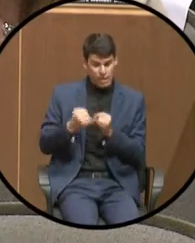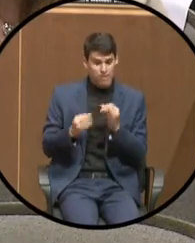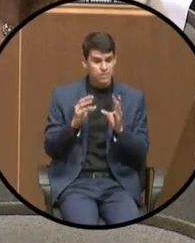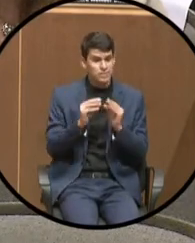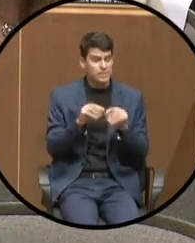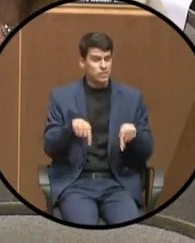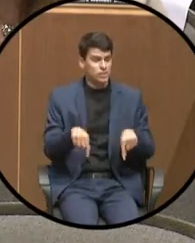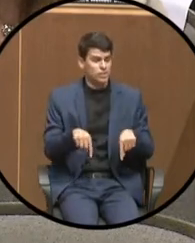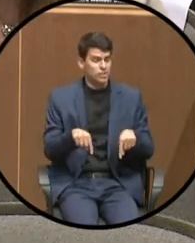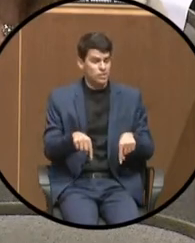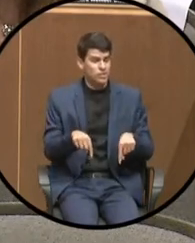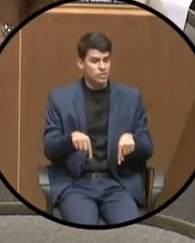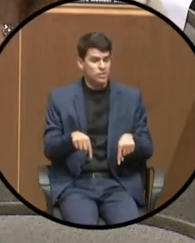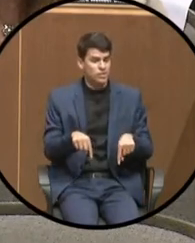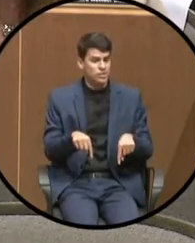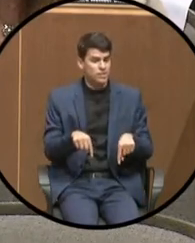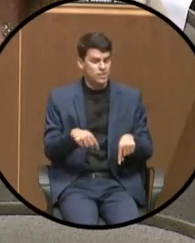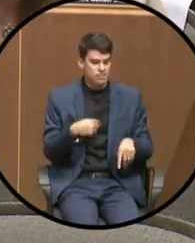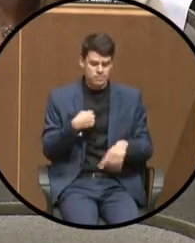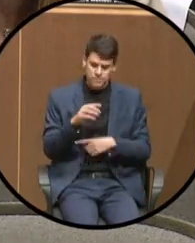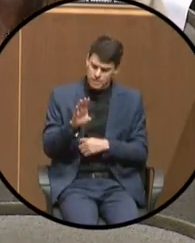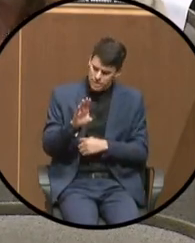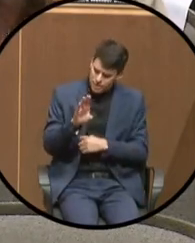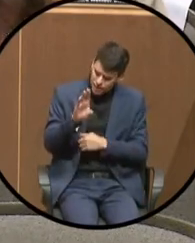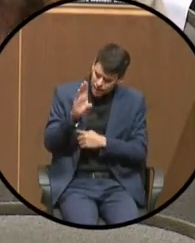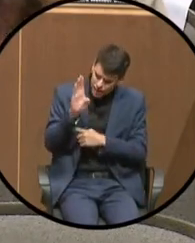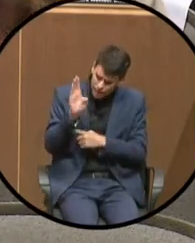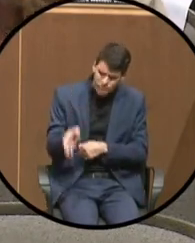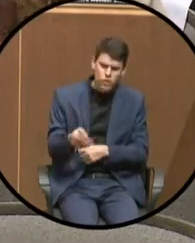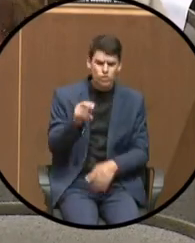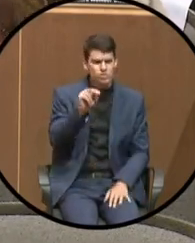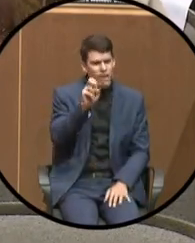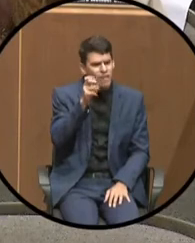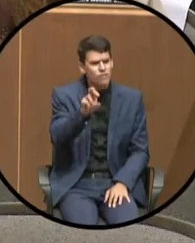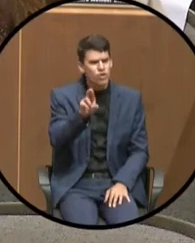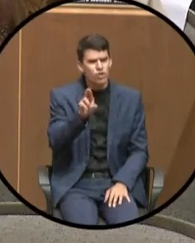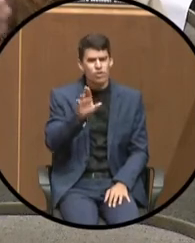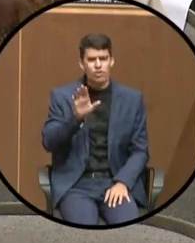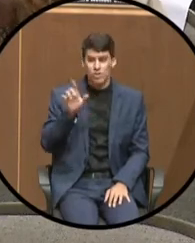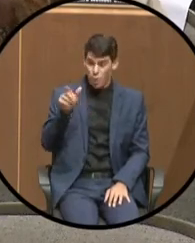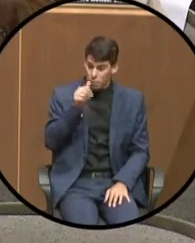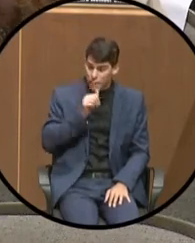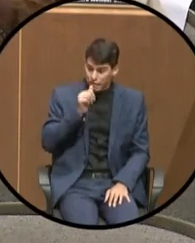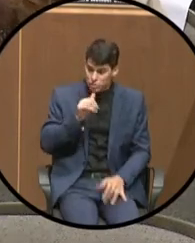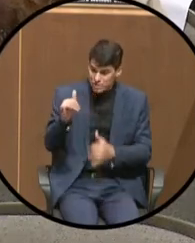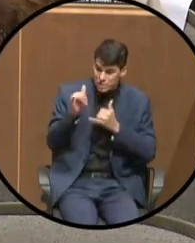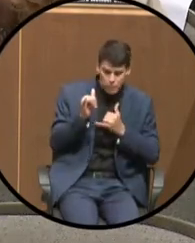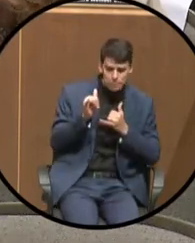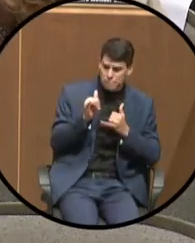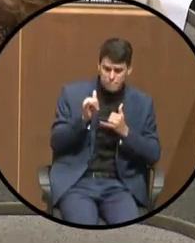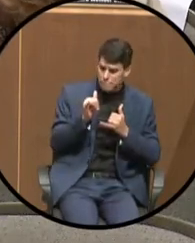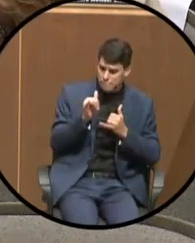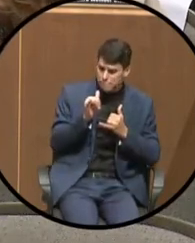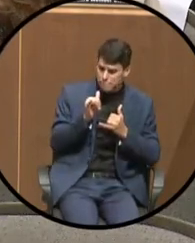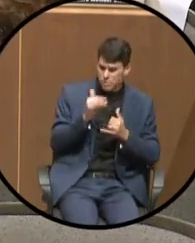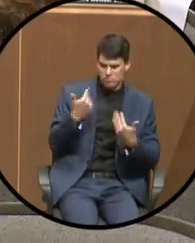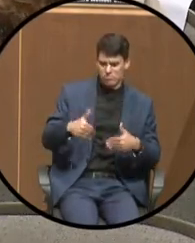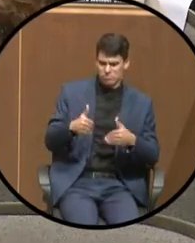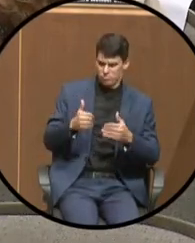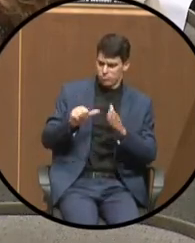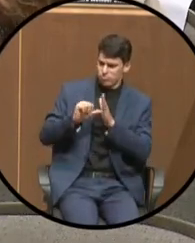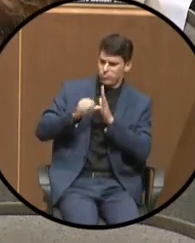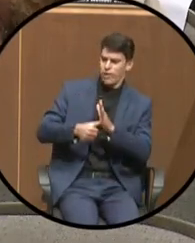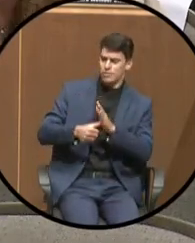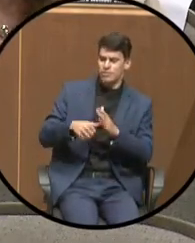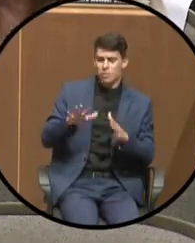was held, and I would never in a million years have the patience that you guys have to be able to endure that. So thank you from the